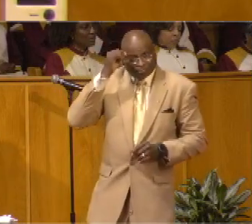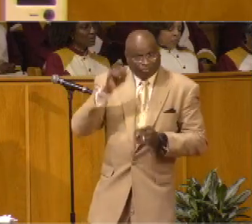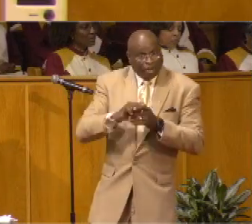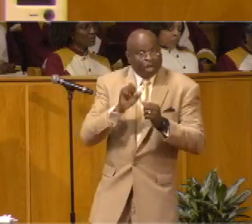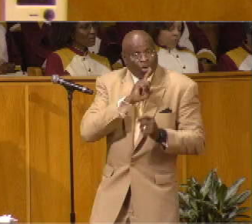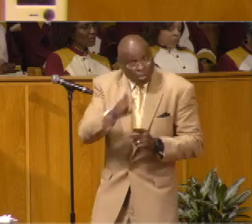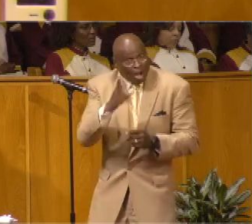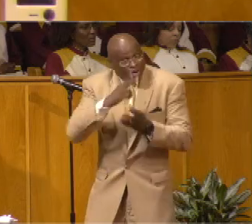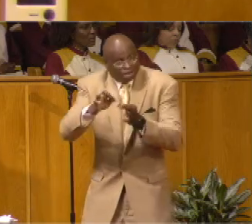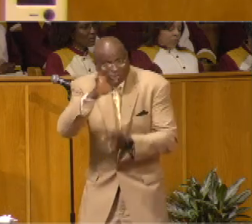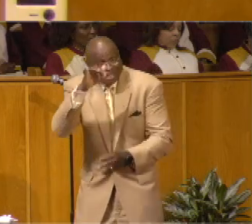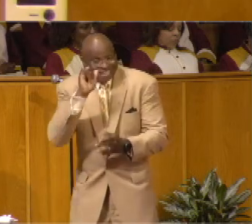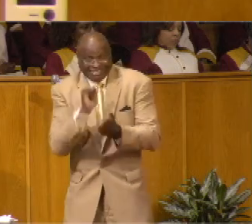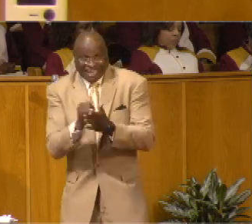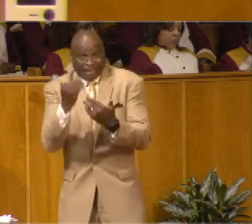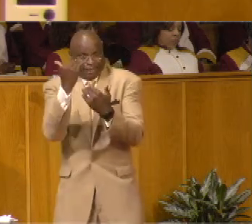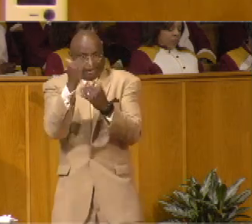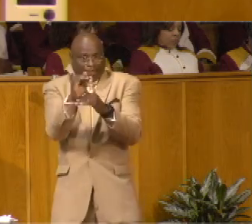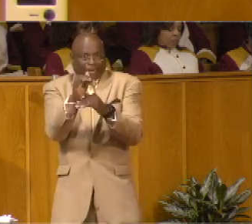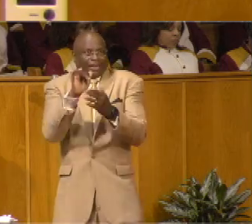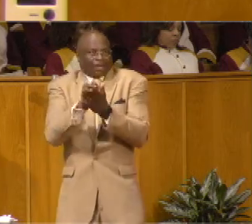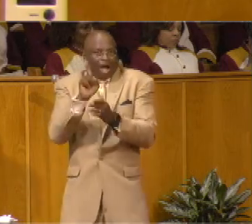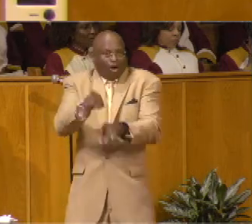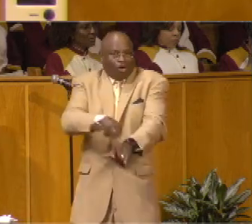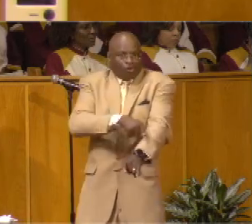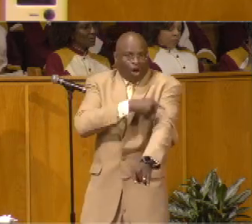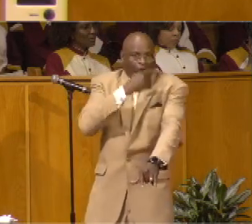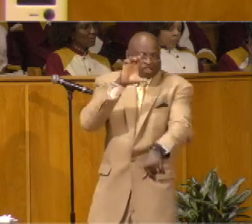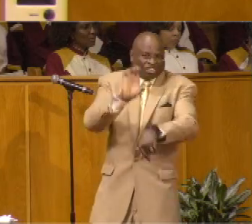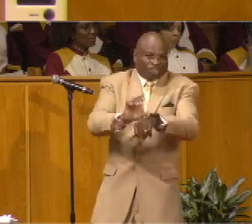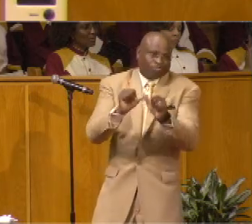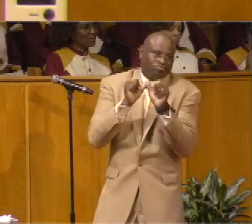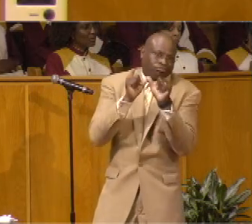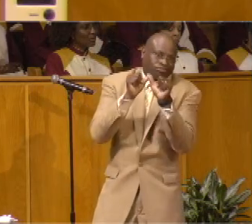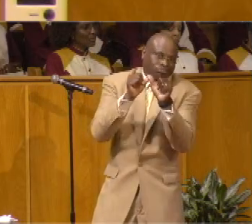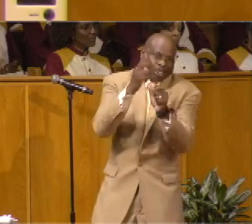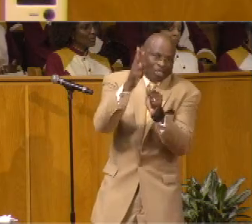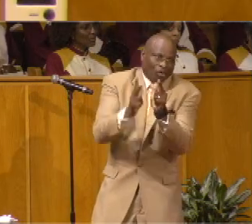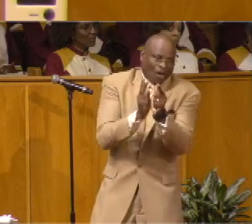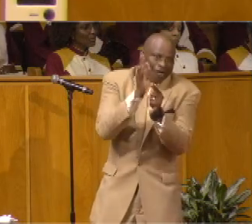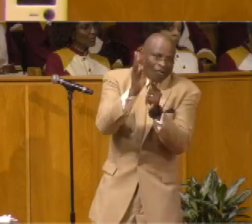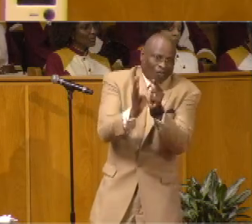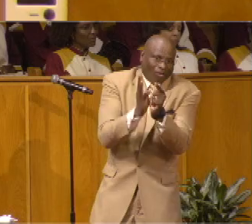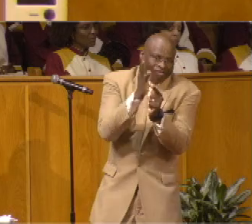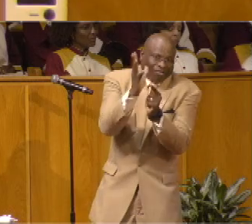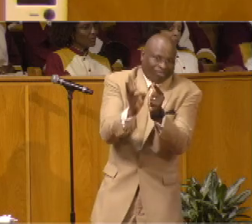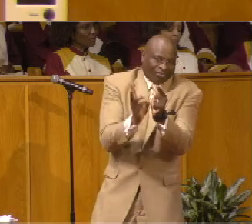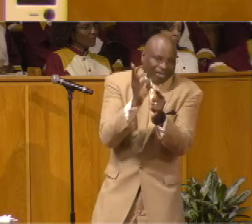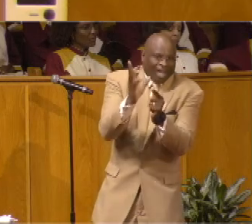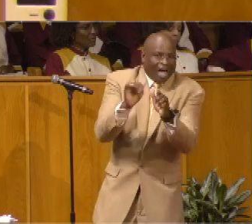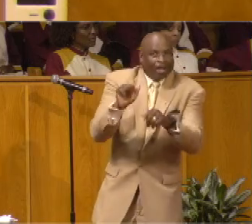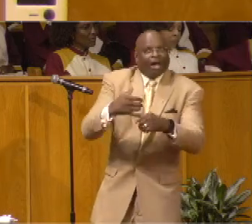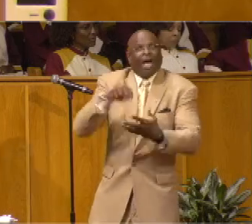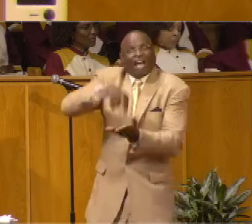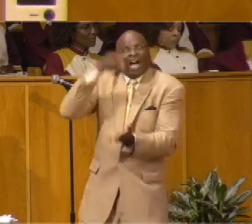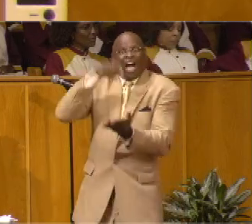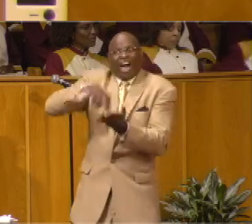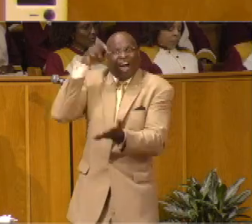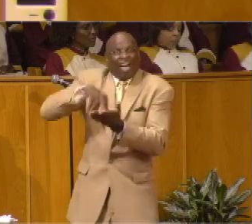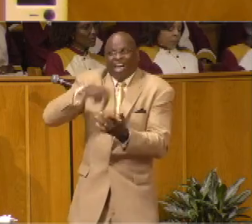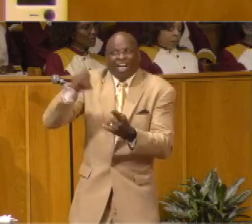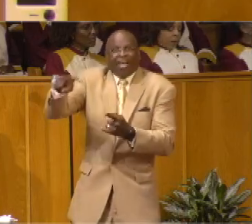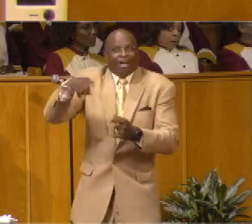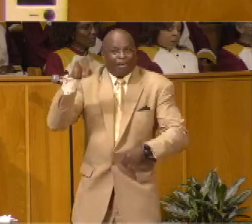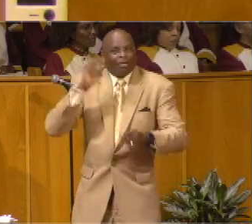That really the Holy Spirit is not limited to how long your worship is, to how many people shout, to how many